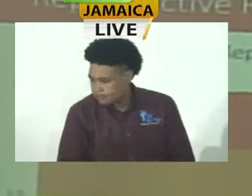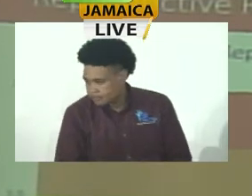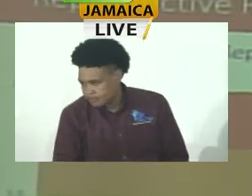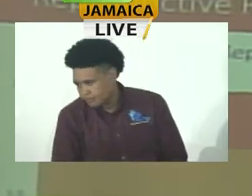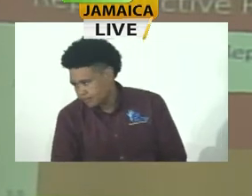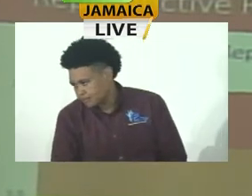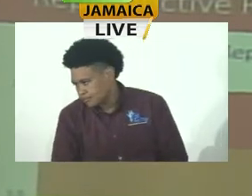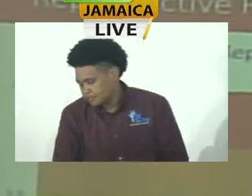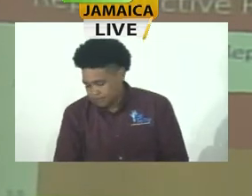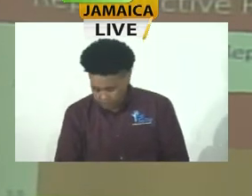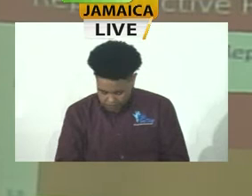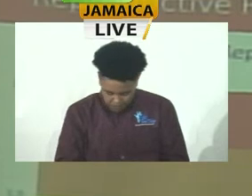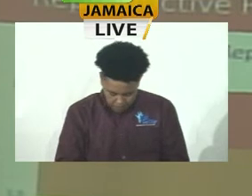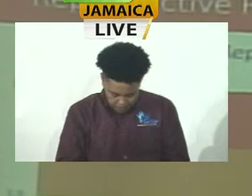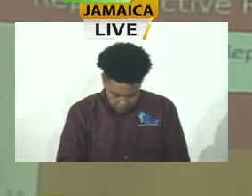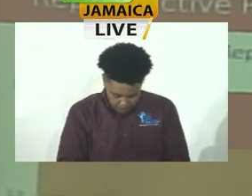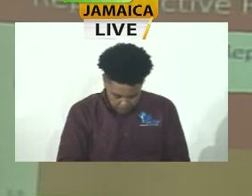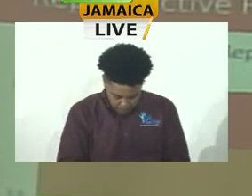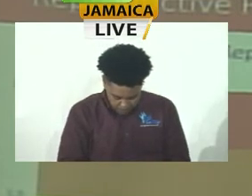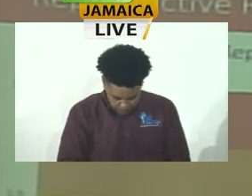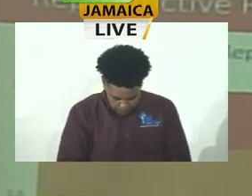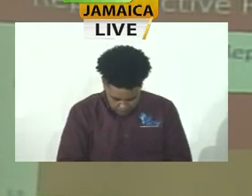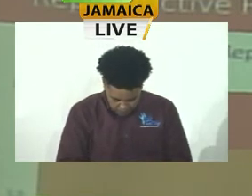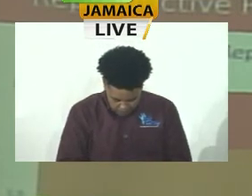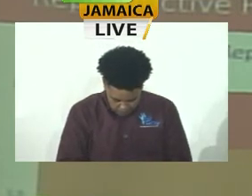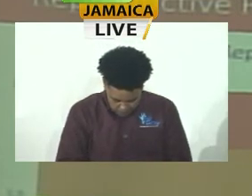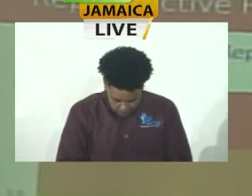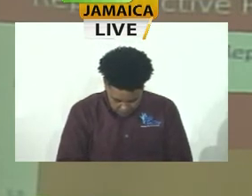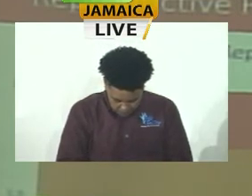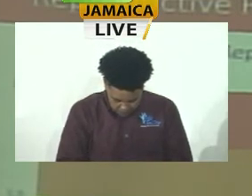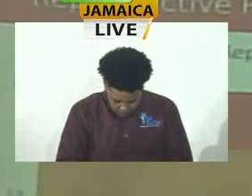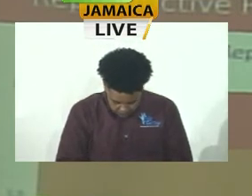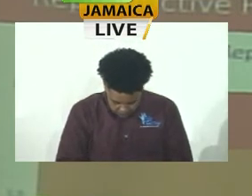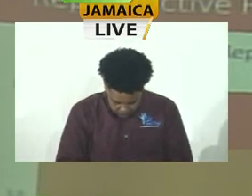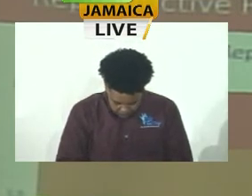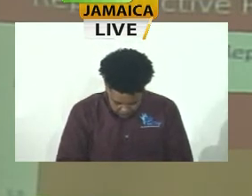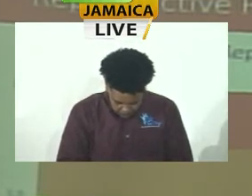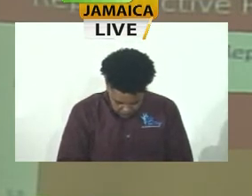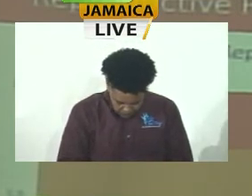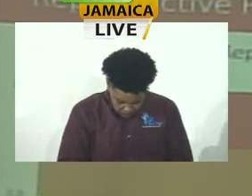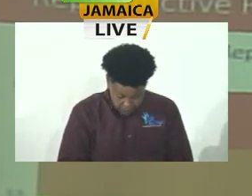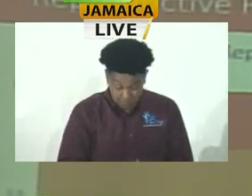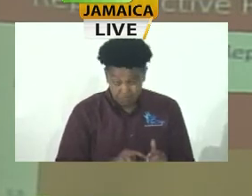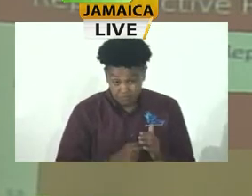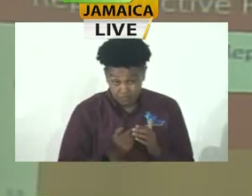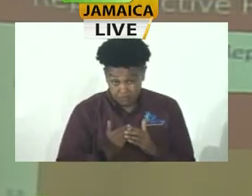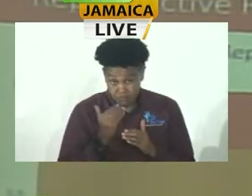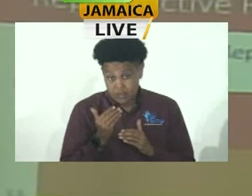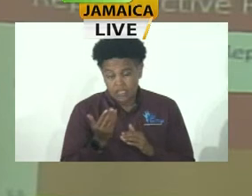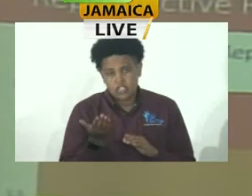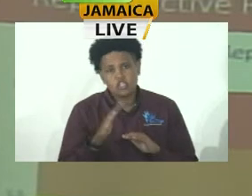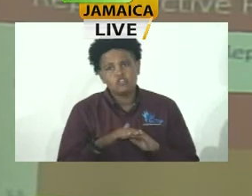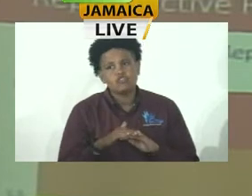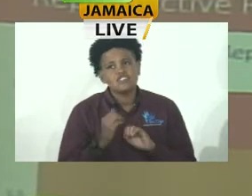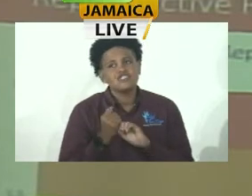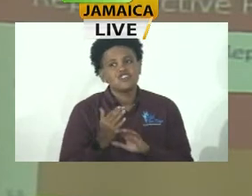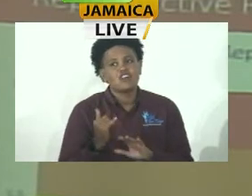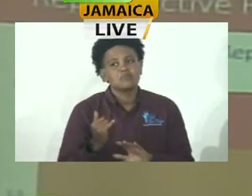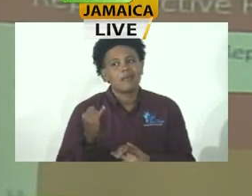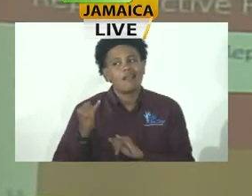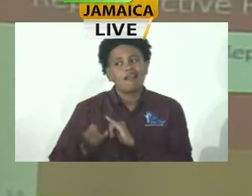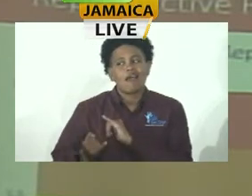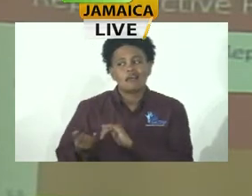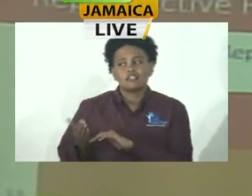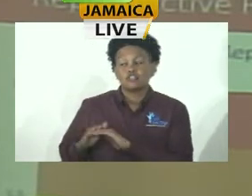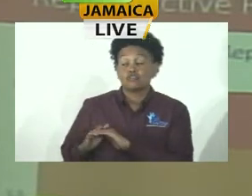your your next increase will probably be a factor of your last increase or sometimes double